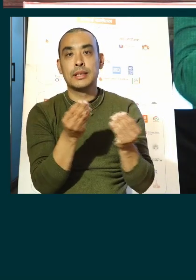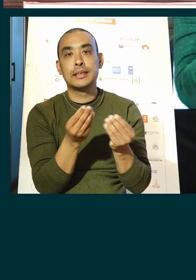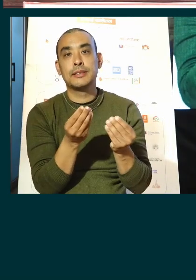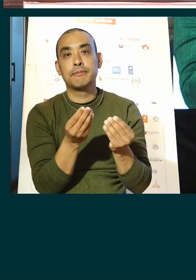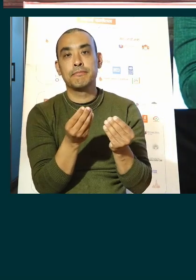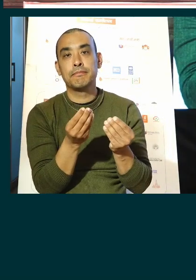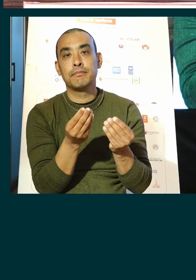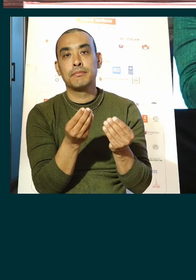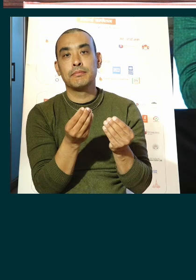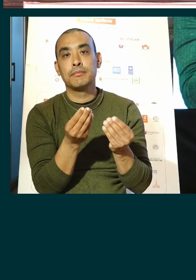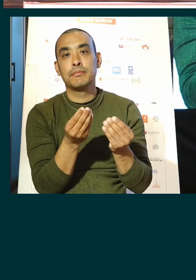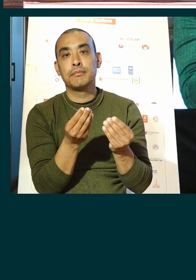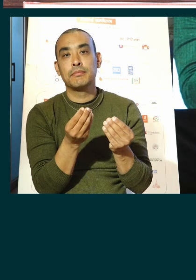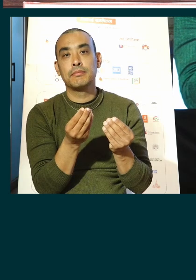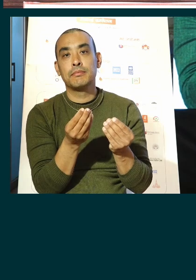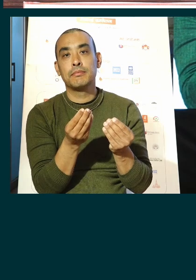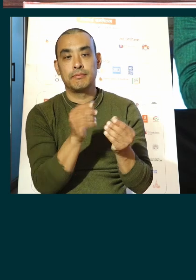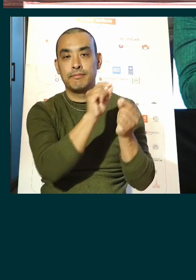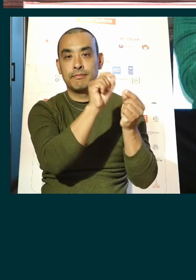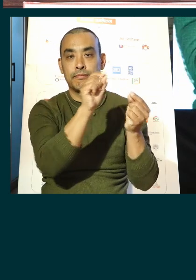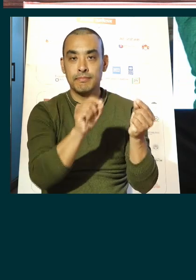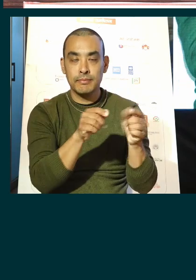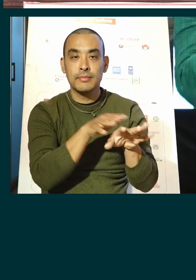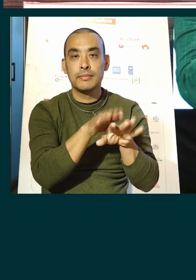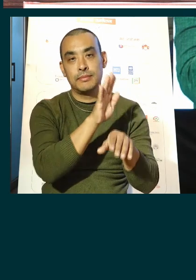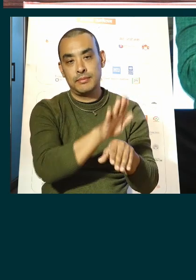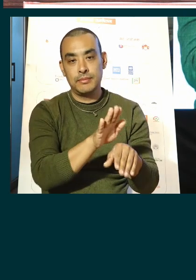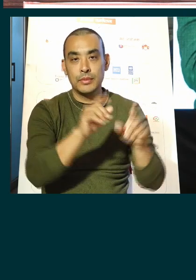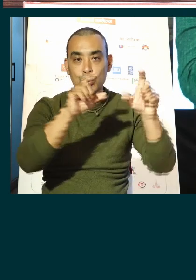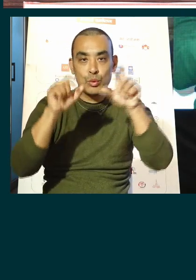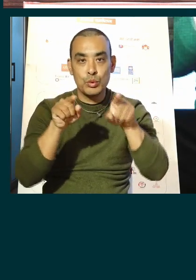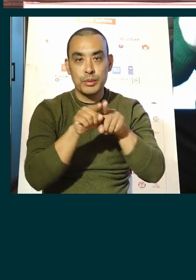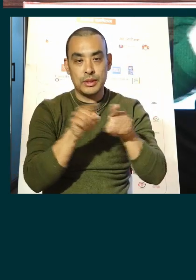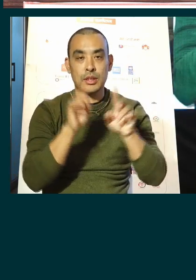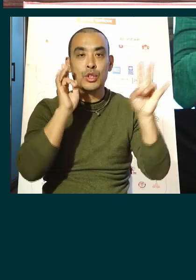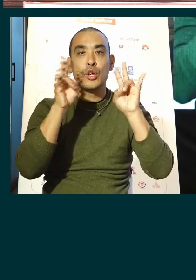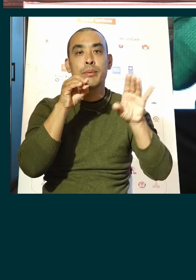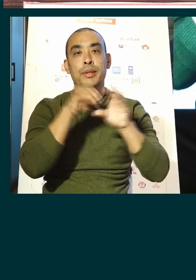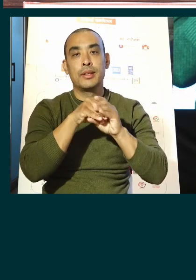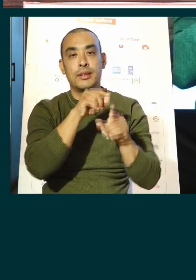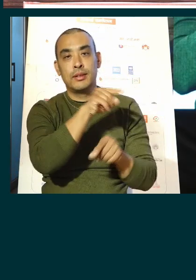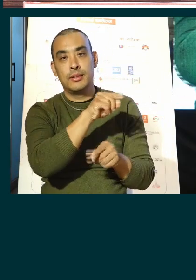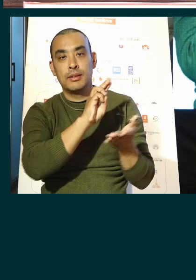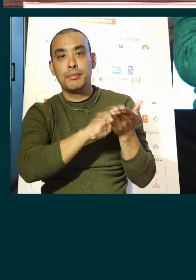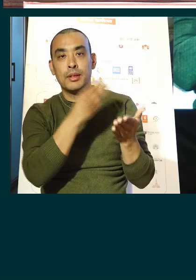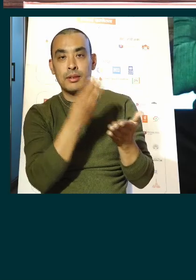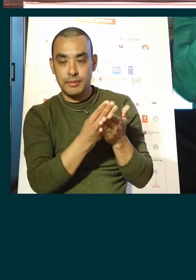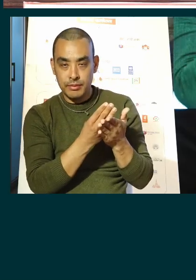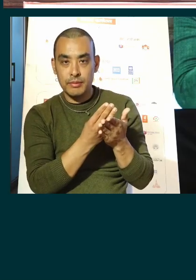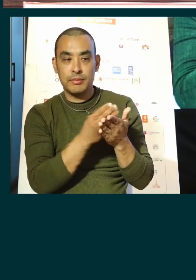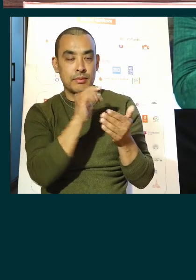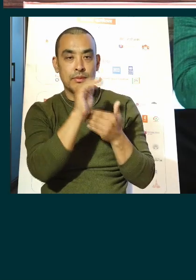images with the red dot, and there are some images around the city, and what I understood is that there